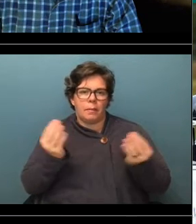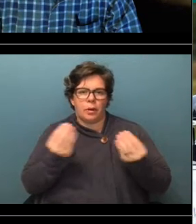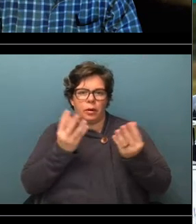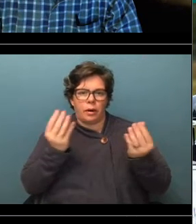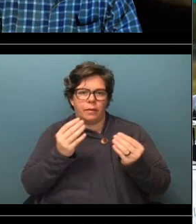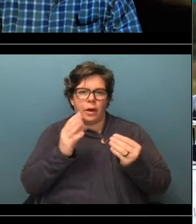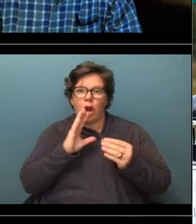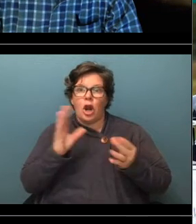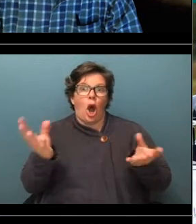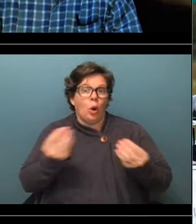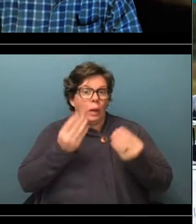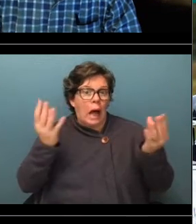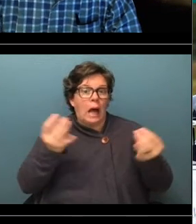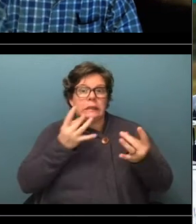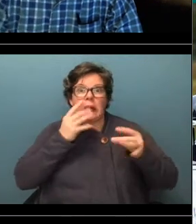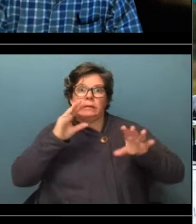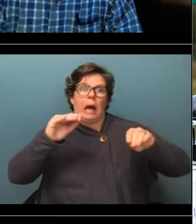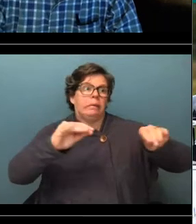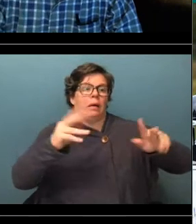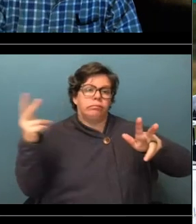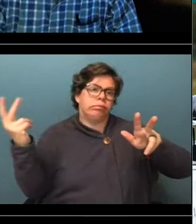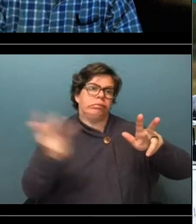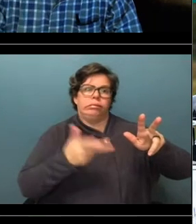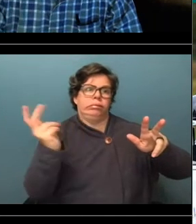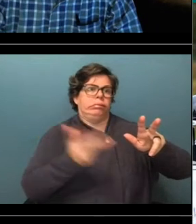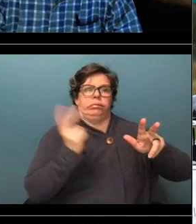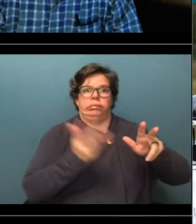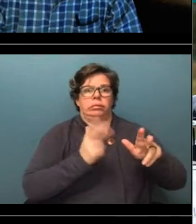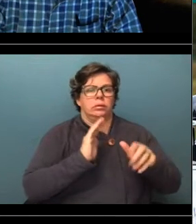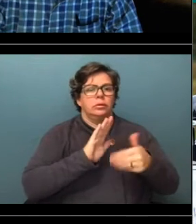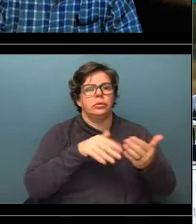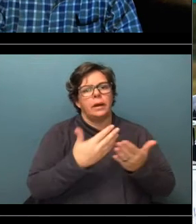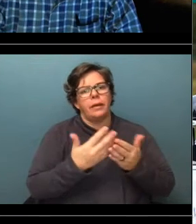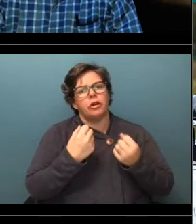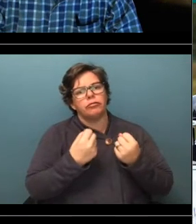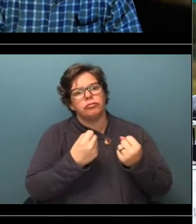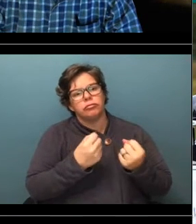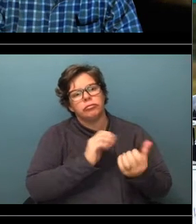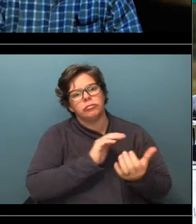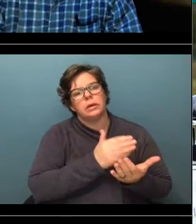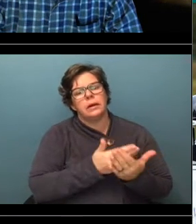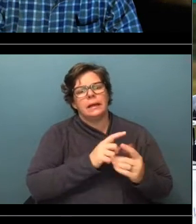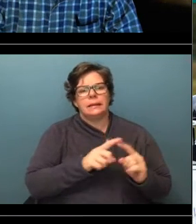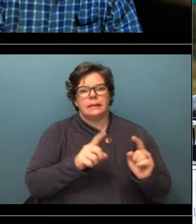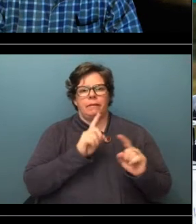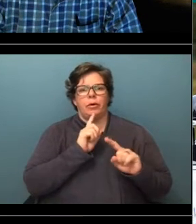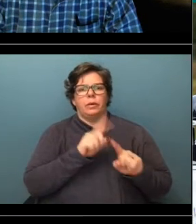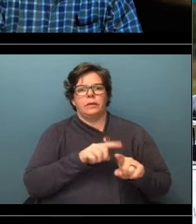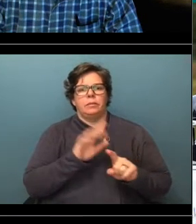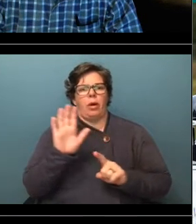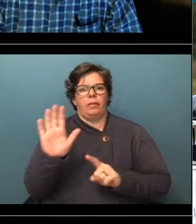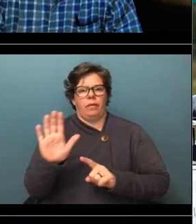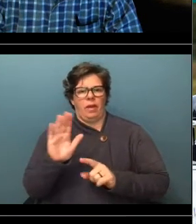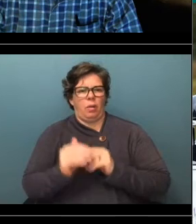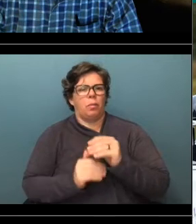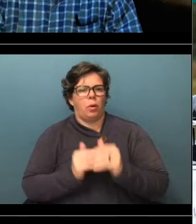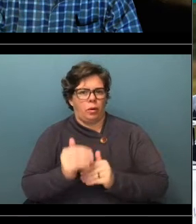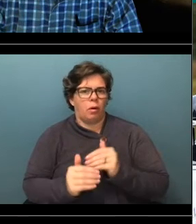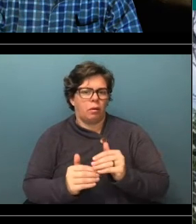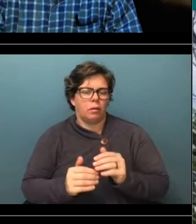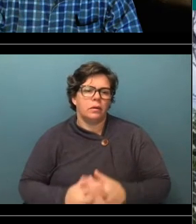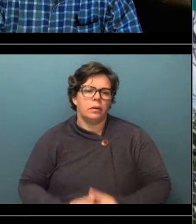and sirens. They're not speeding through the neighborhoods or anything like that. It's a different response protocol.